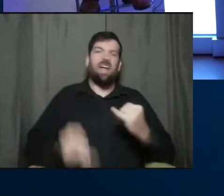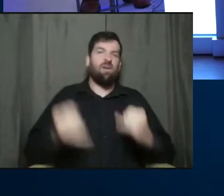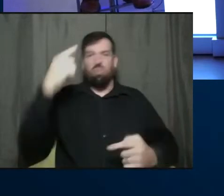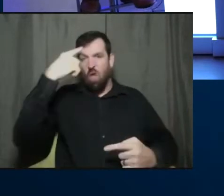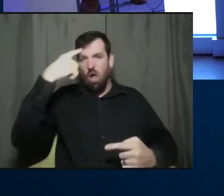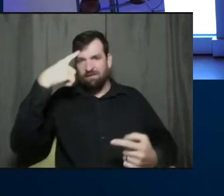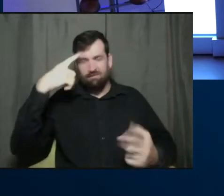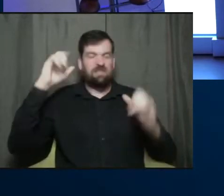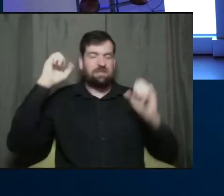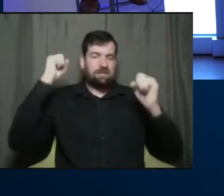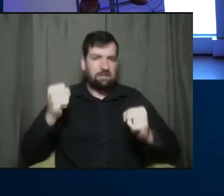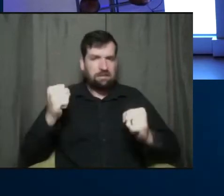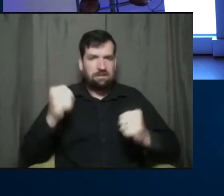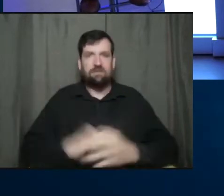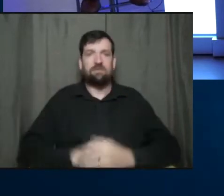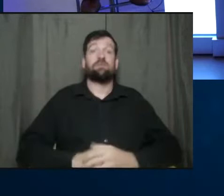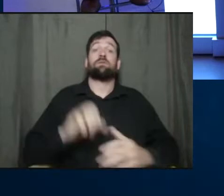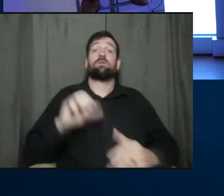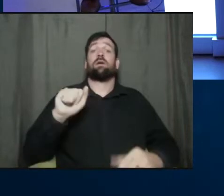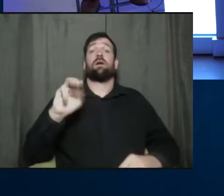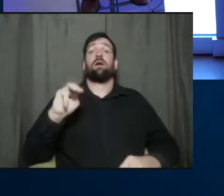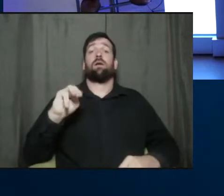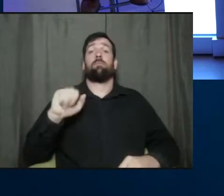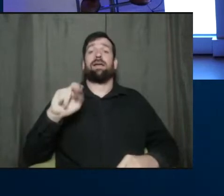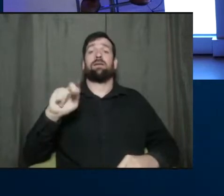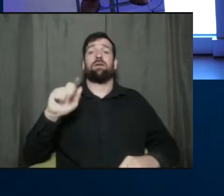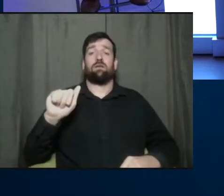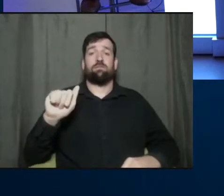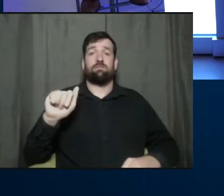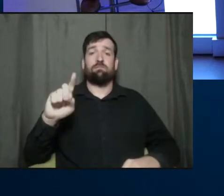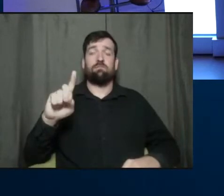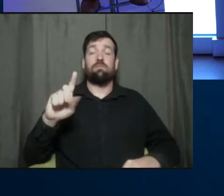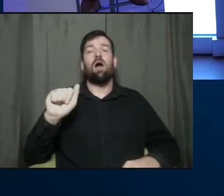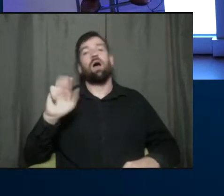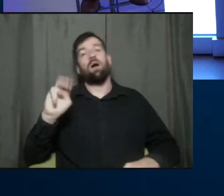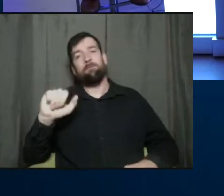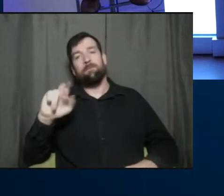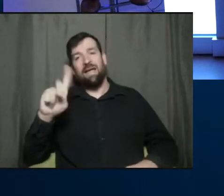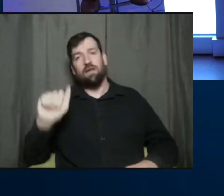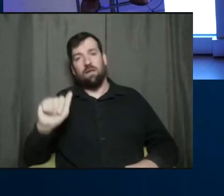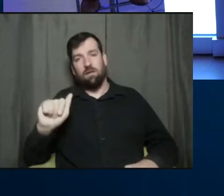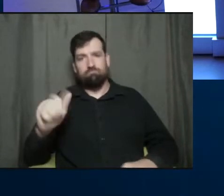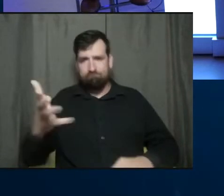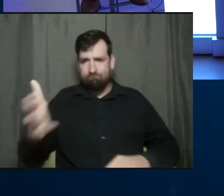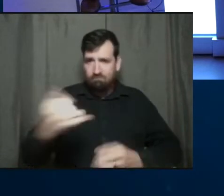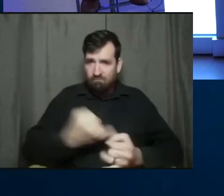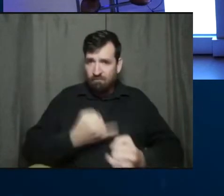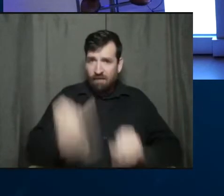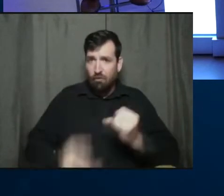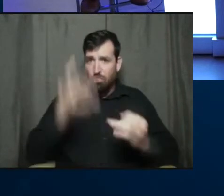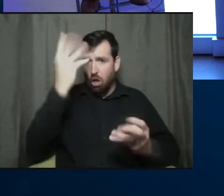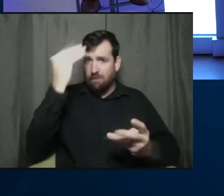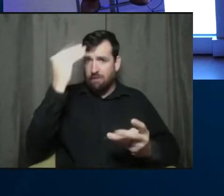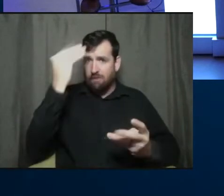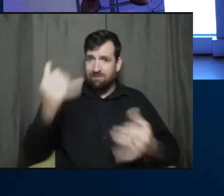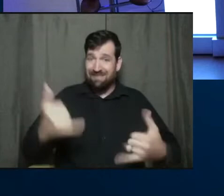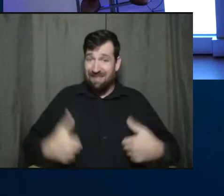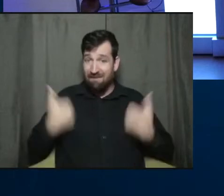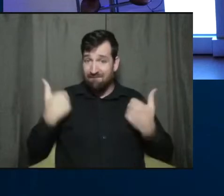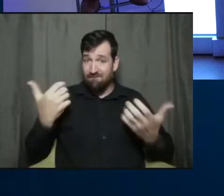right. Amanda, I'm going to start with you. Final thoughts about our topic this morning and about this life, this new